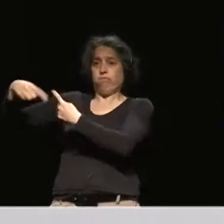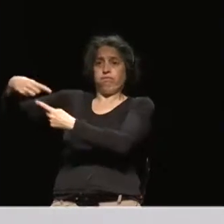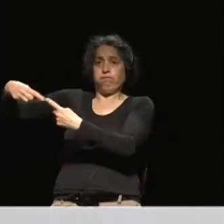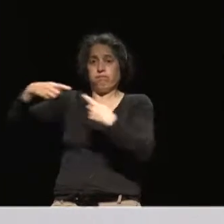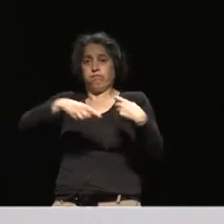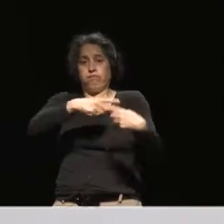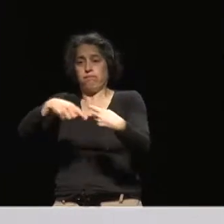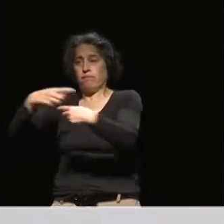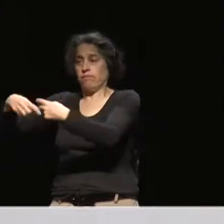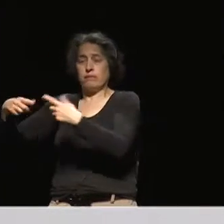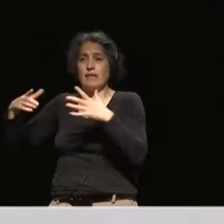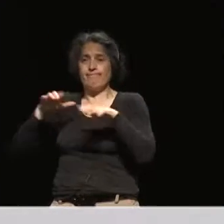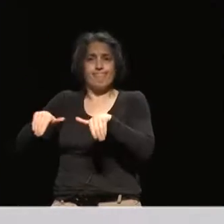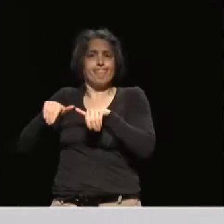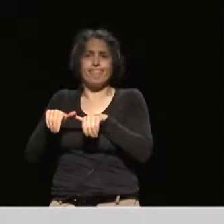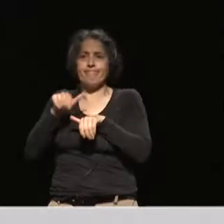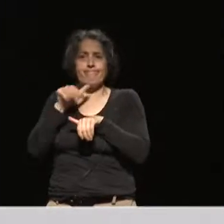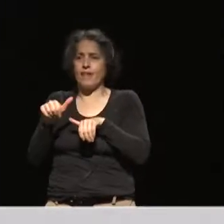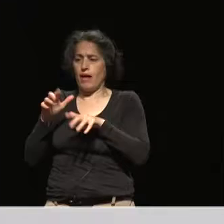for non-state actors.